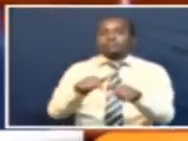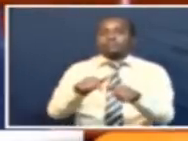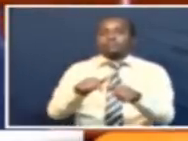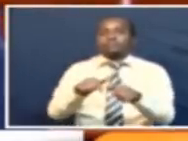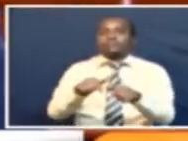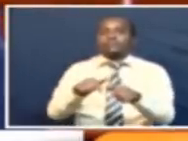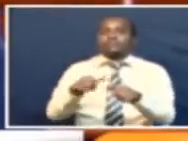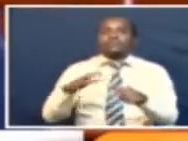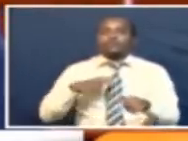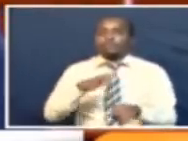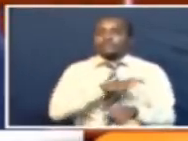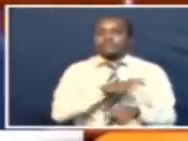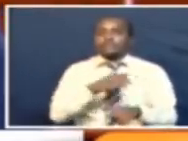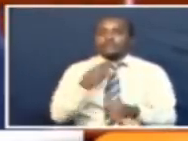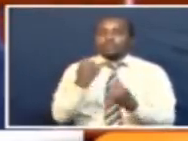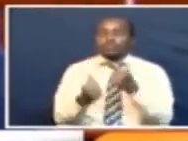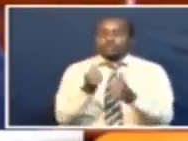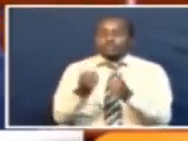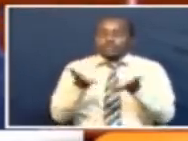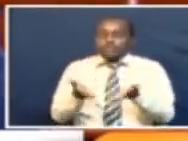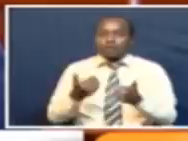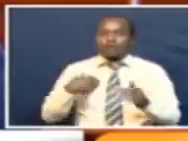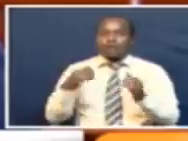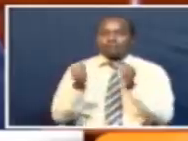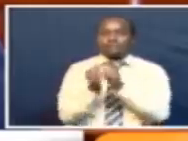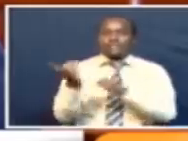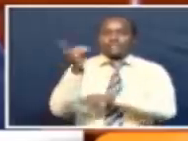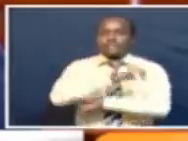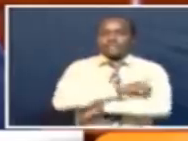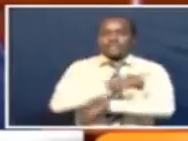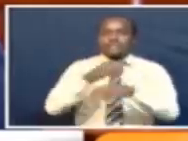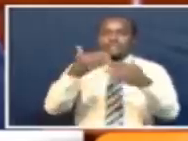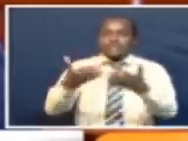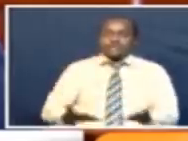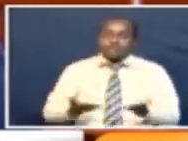that now has only 10 days before presenting its report before the National Assembly.